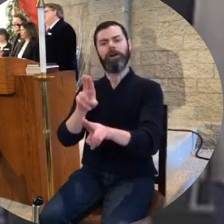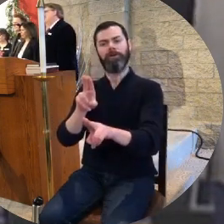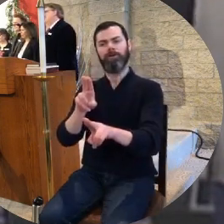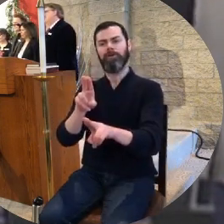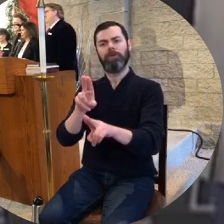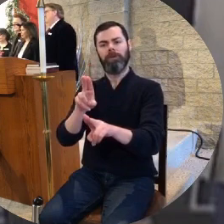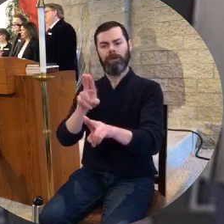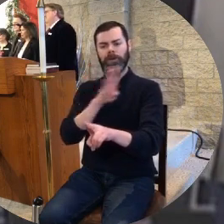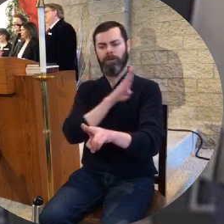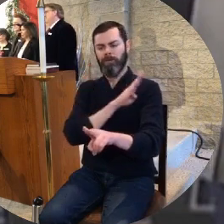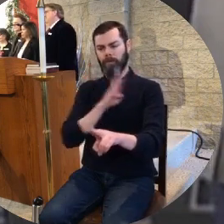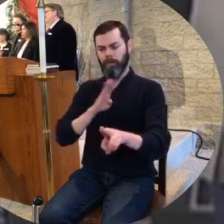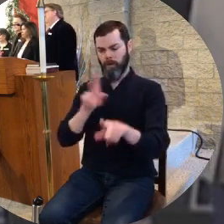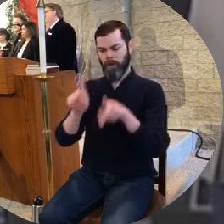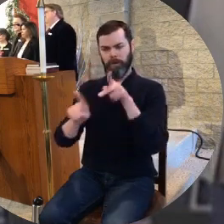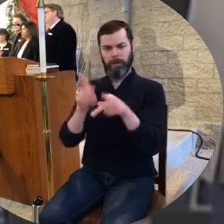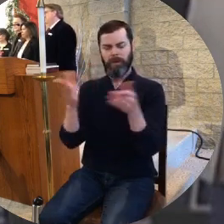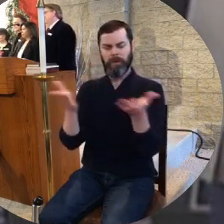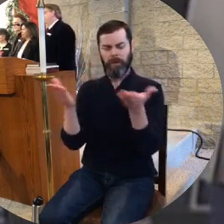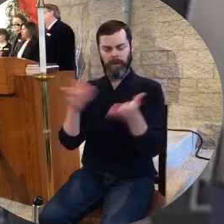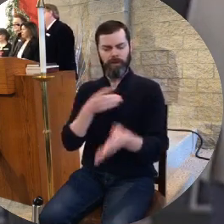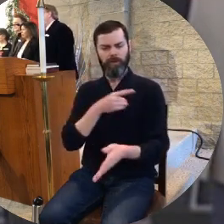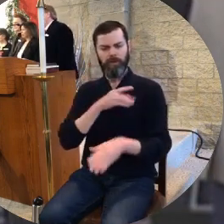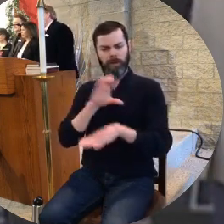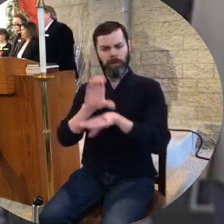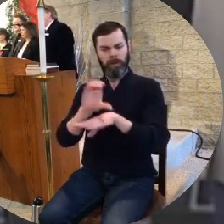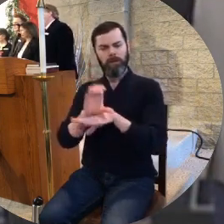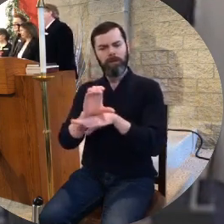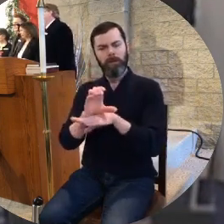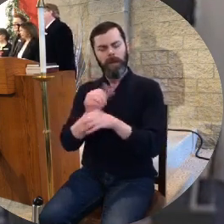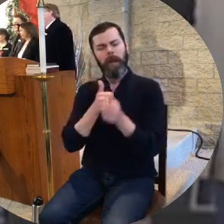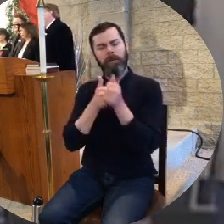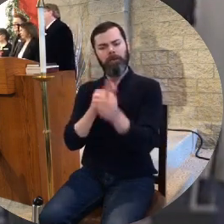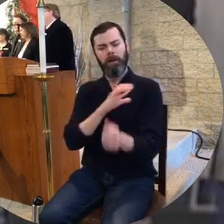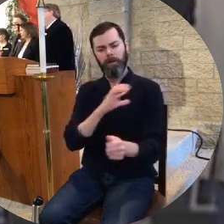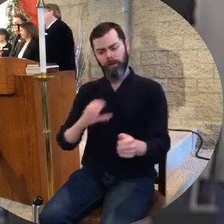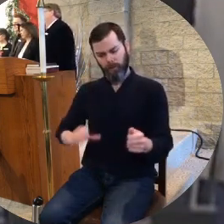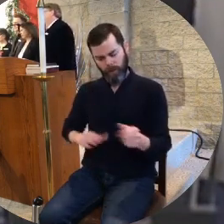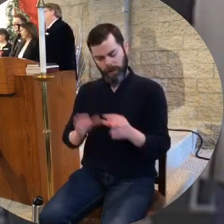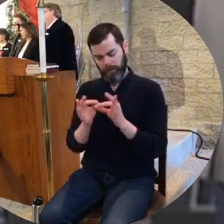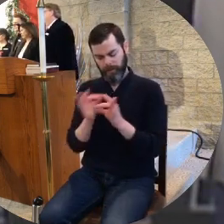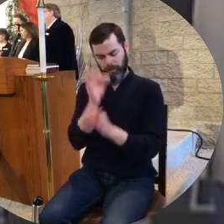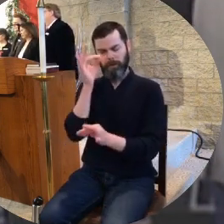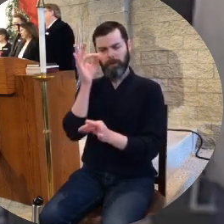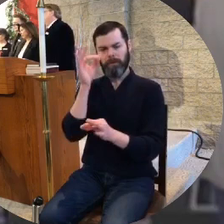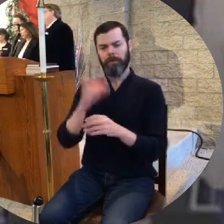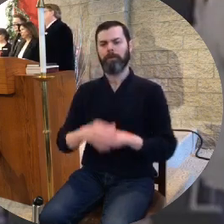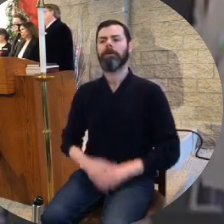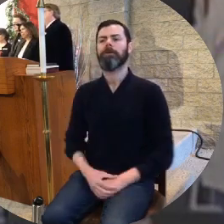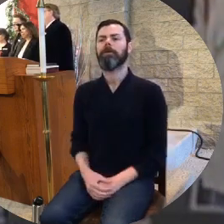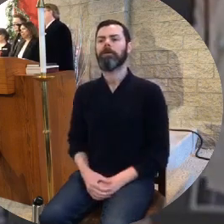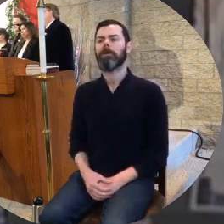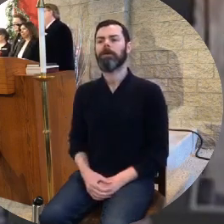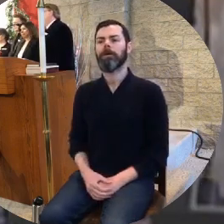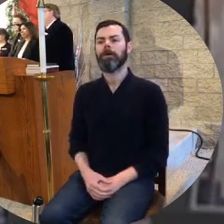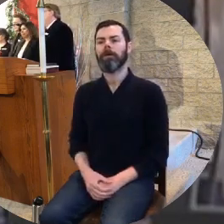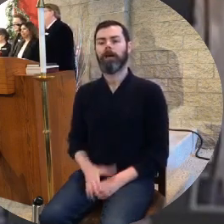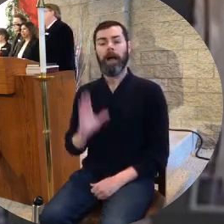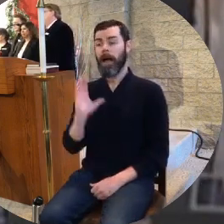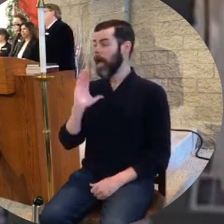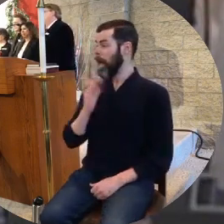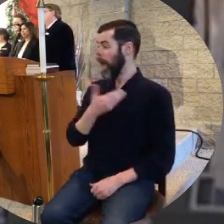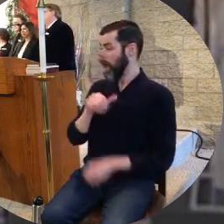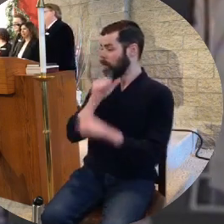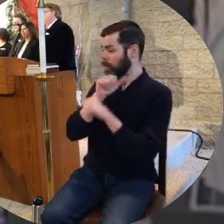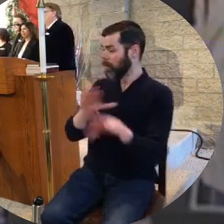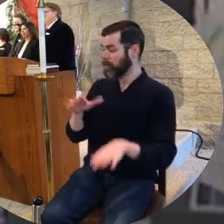all that you do, as that divine Christ presence expresses through you. Now then, our blessing for them is we love